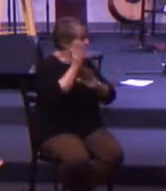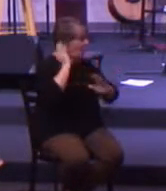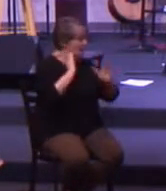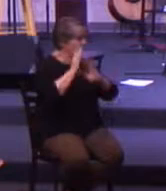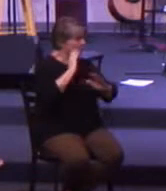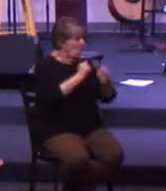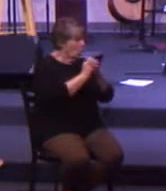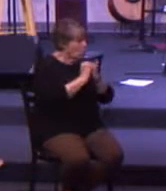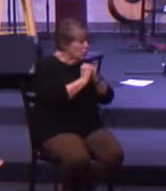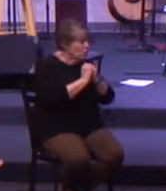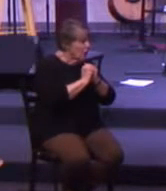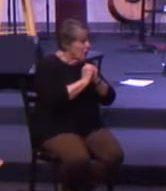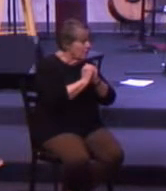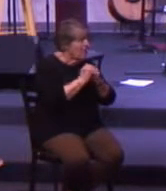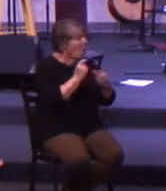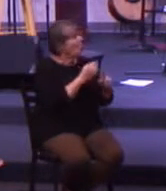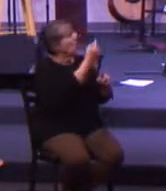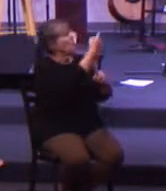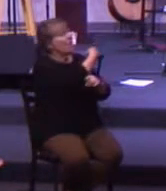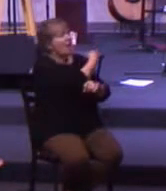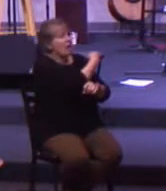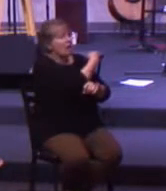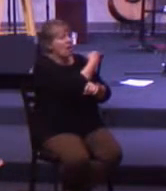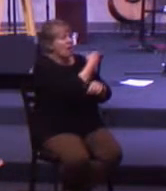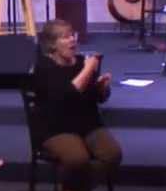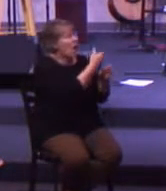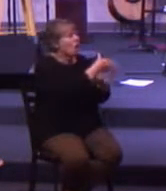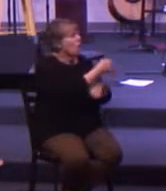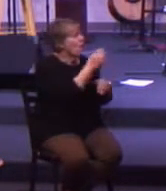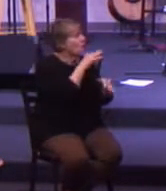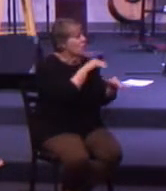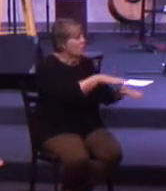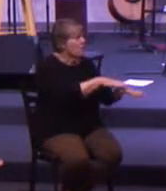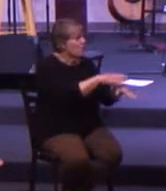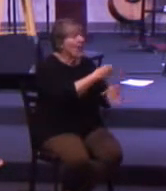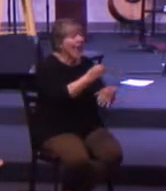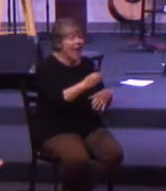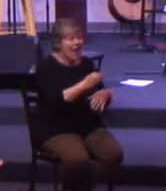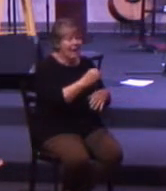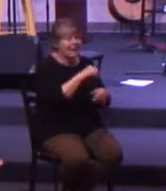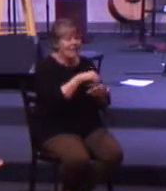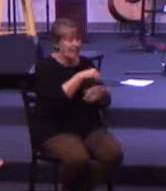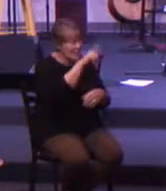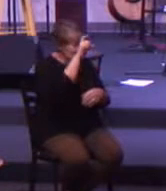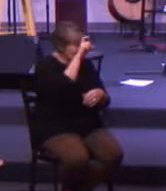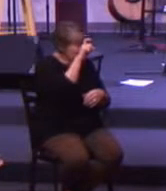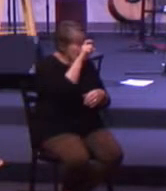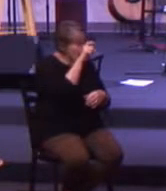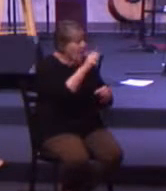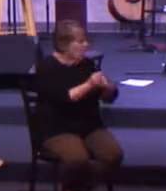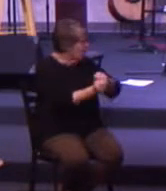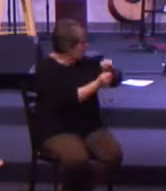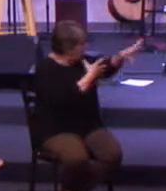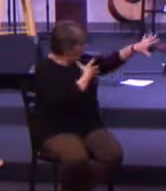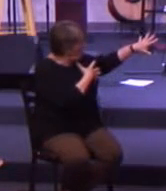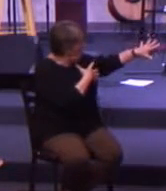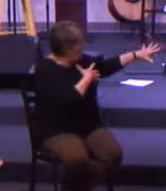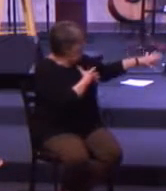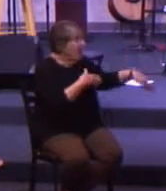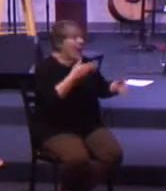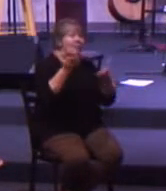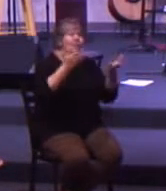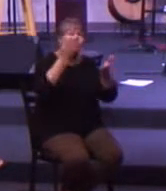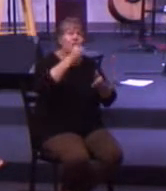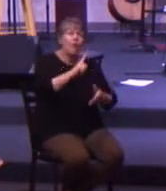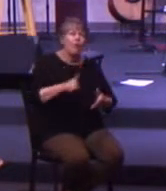Euphrates River and in Egypt, and serve the Lord. But if serving the Lord seems undesirable to you, then choose